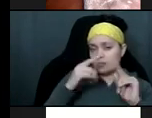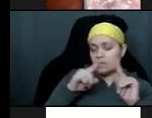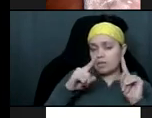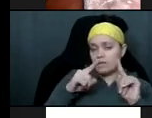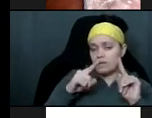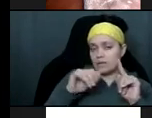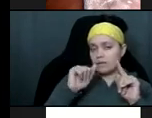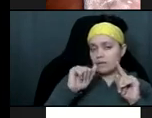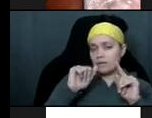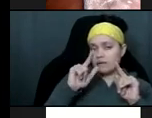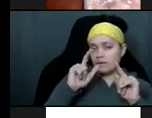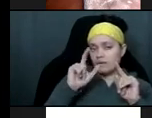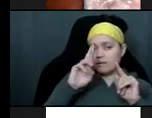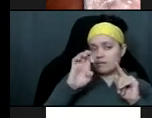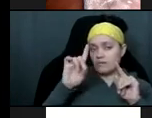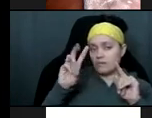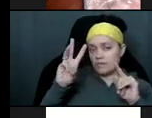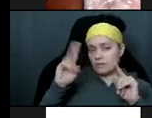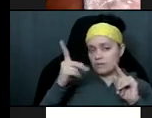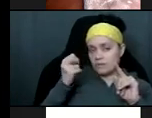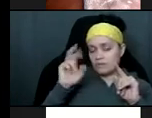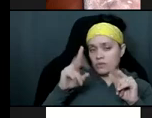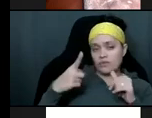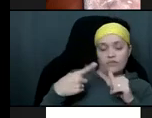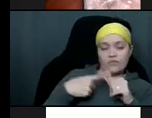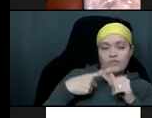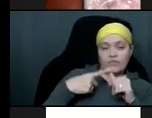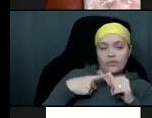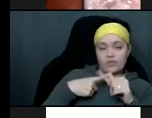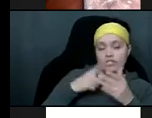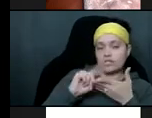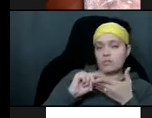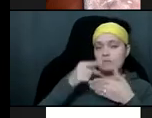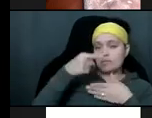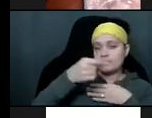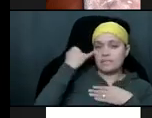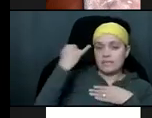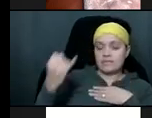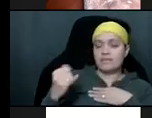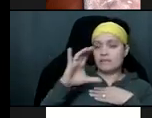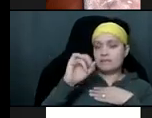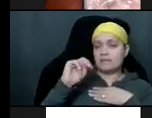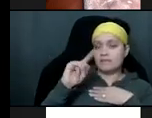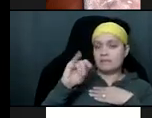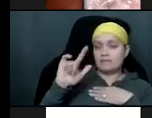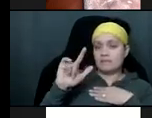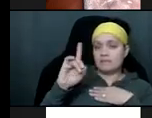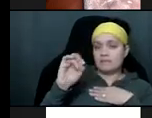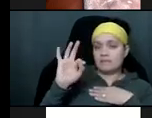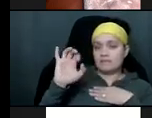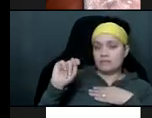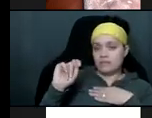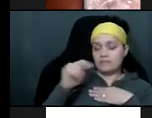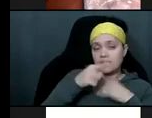Alfred Wegener, a German scholar, was the first to publish this idea of continental drift. In this book,